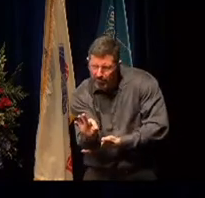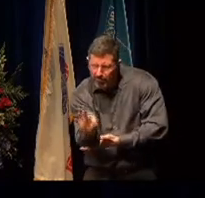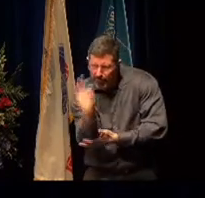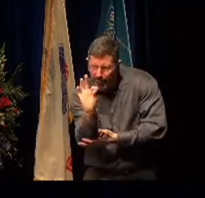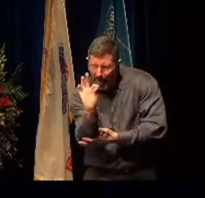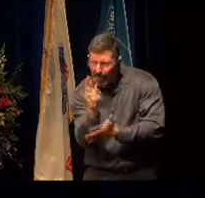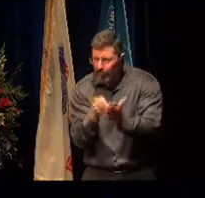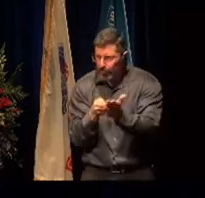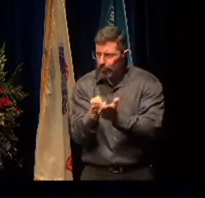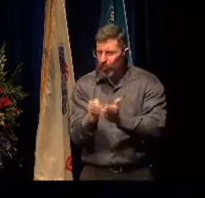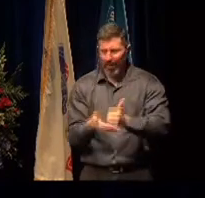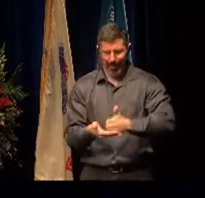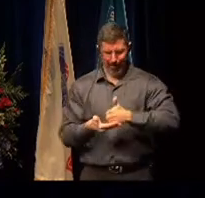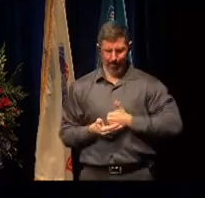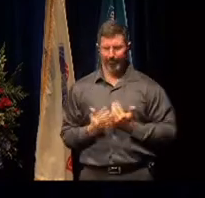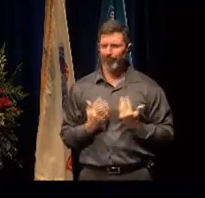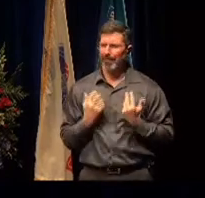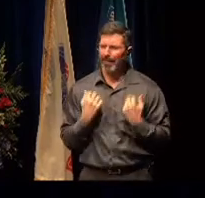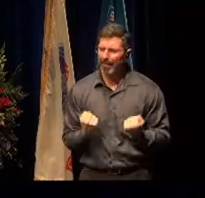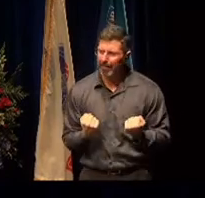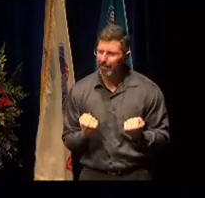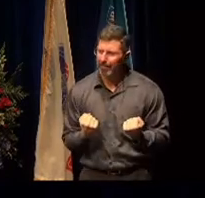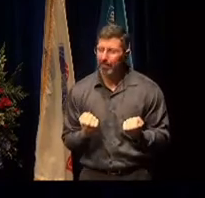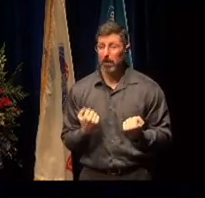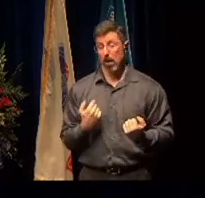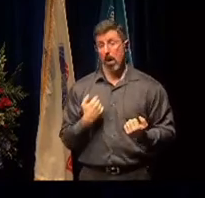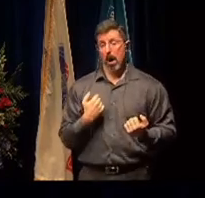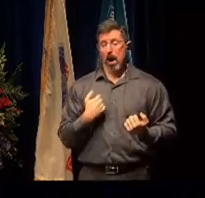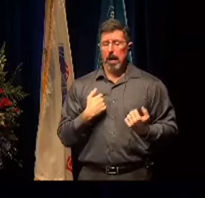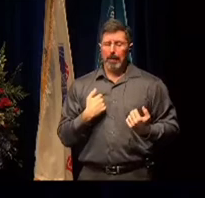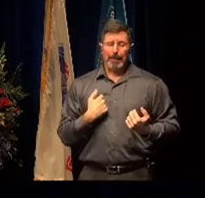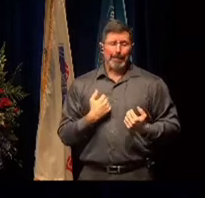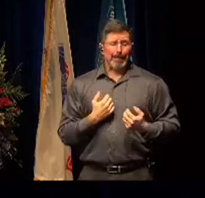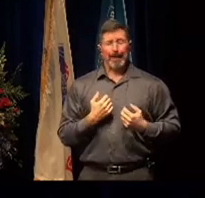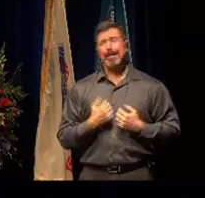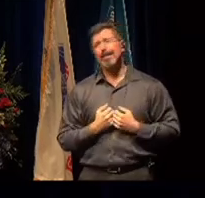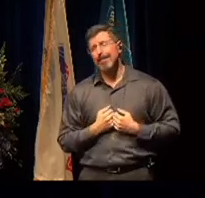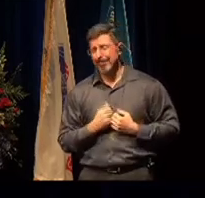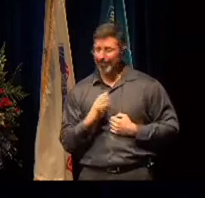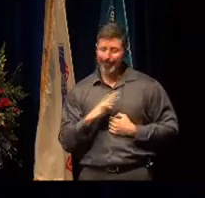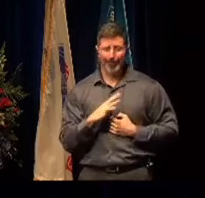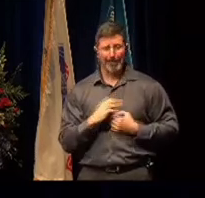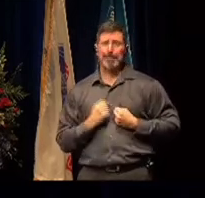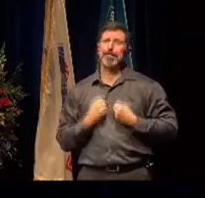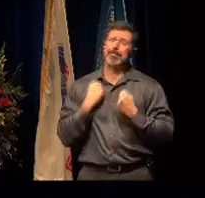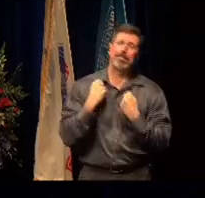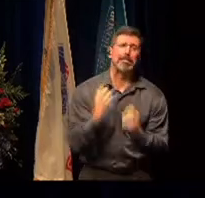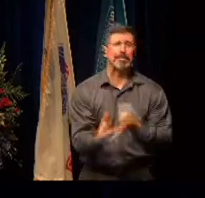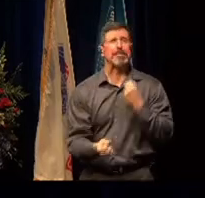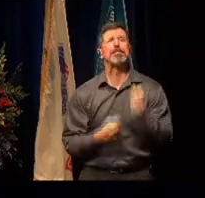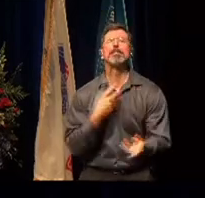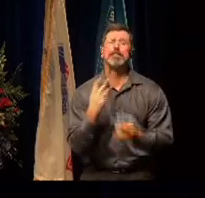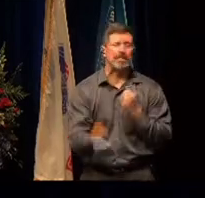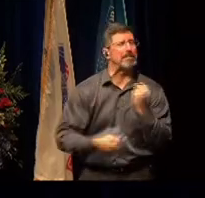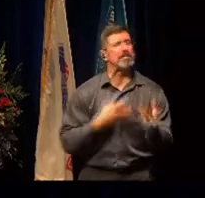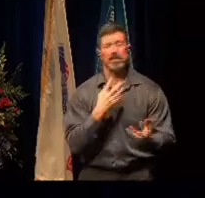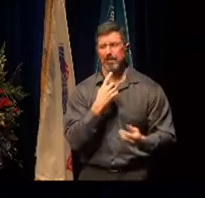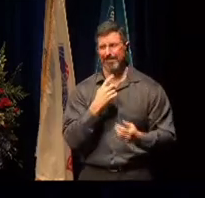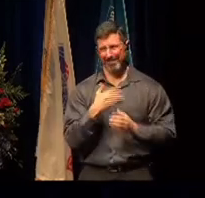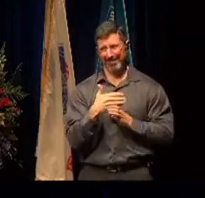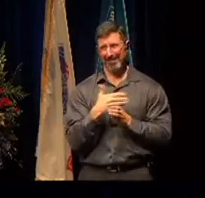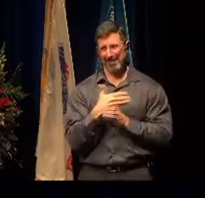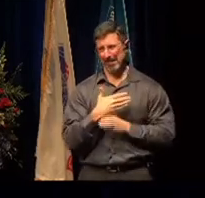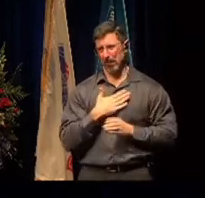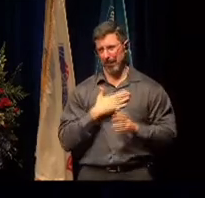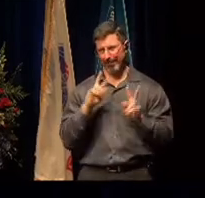then start healing. I gave up my demons to Gary on that day. He was one of the first.